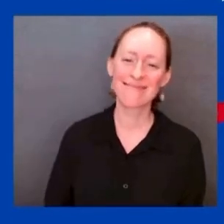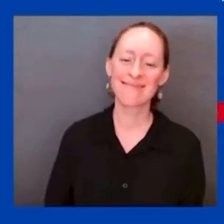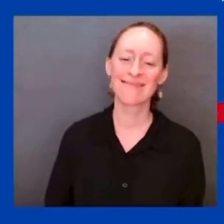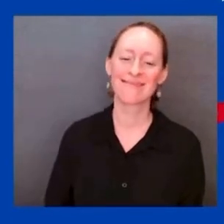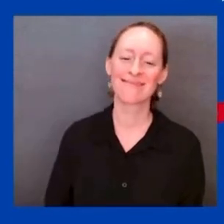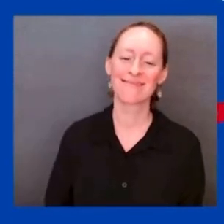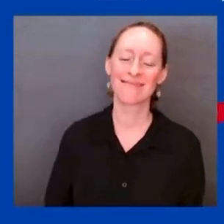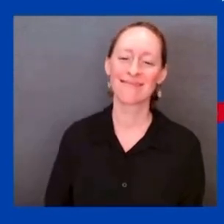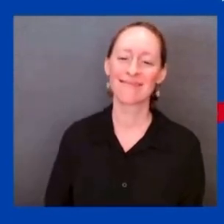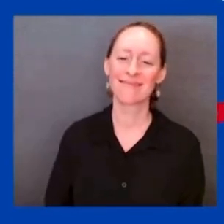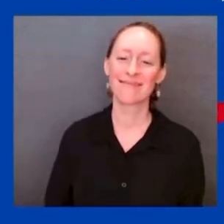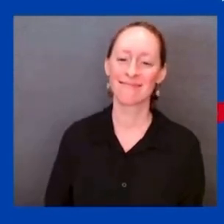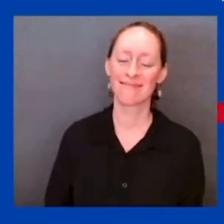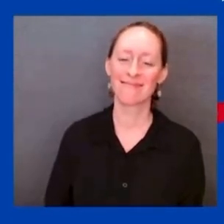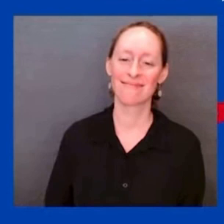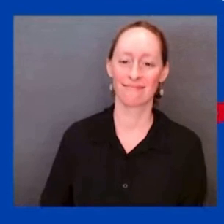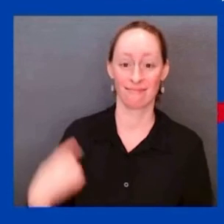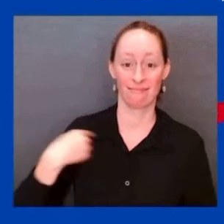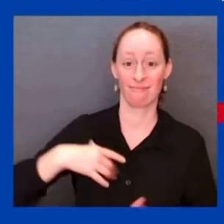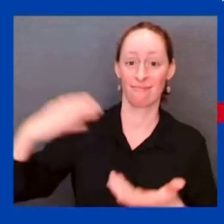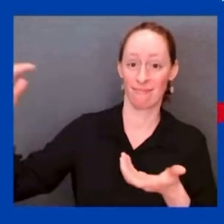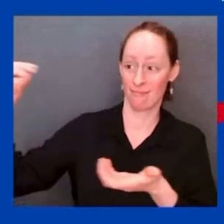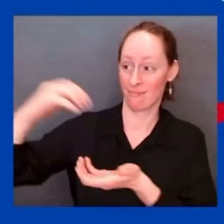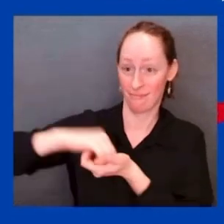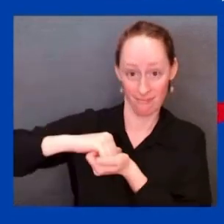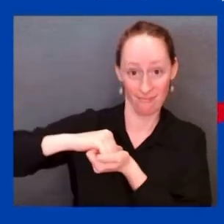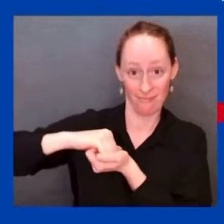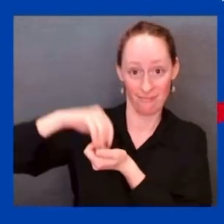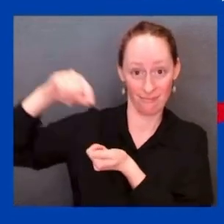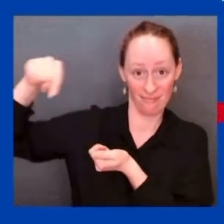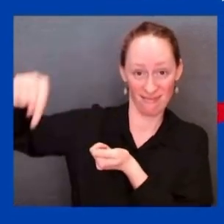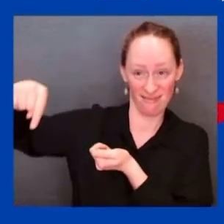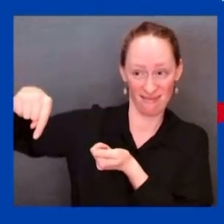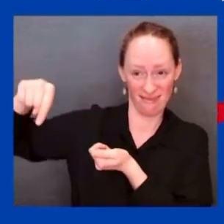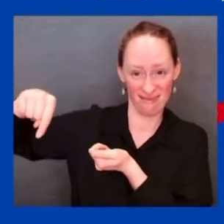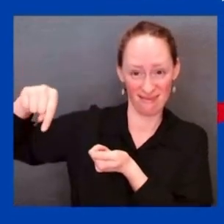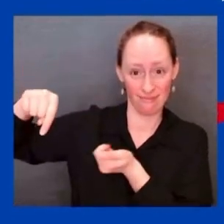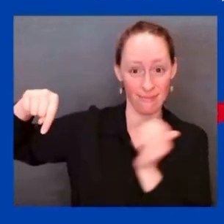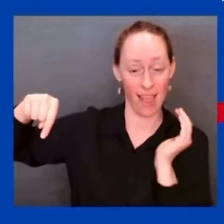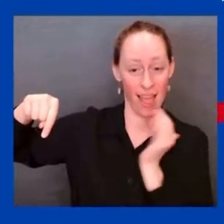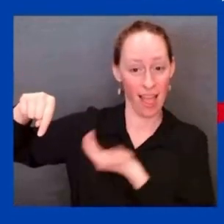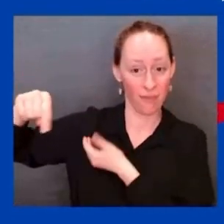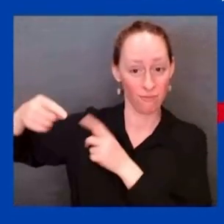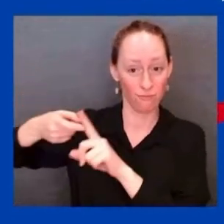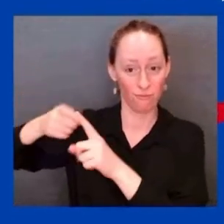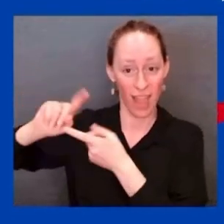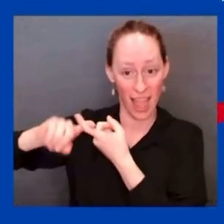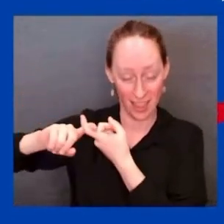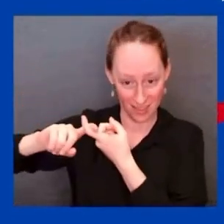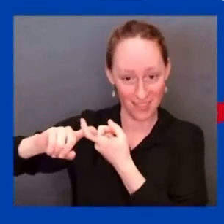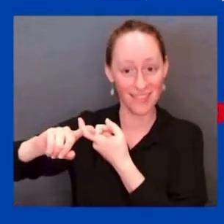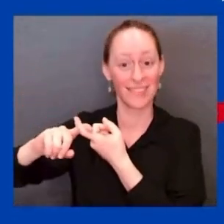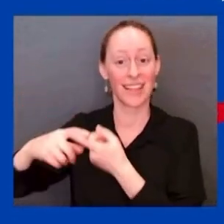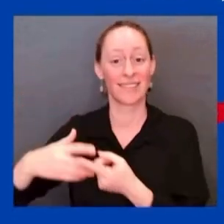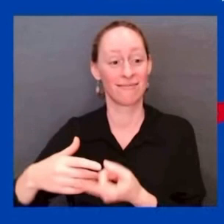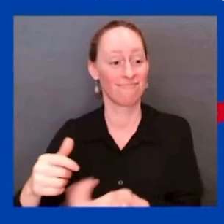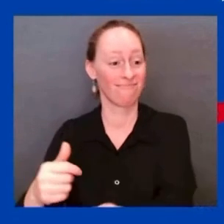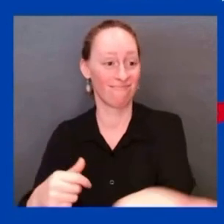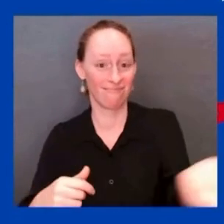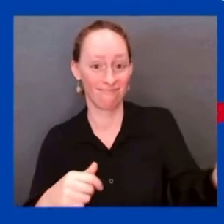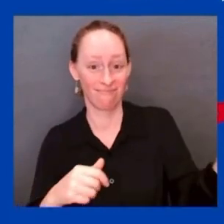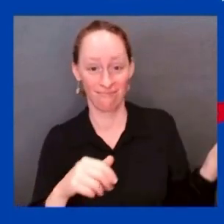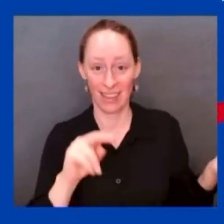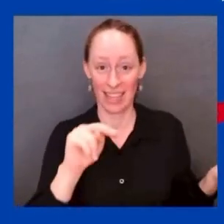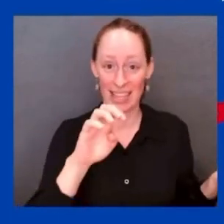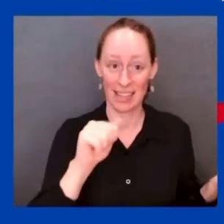and NEA member at the White House. Yes. And in just a few minutes, we're going to